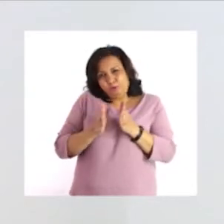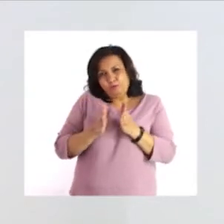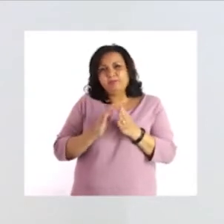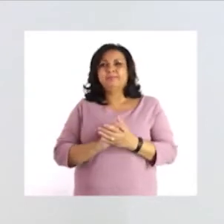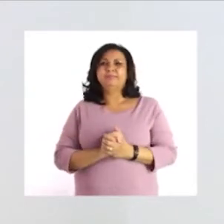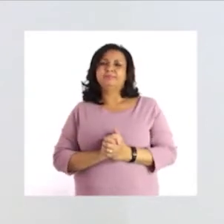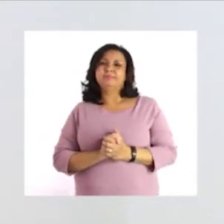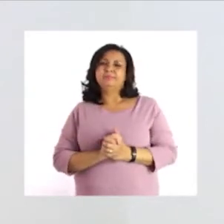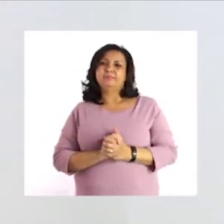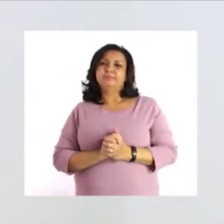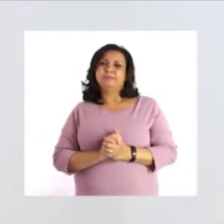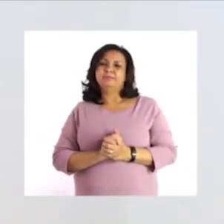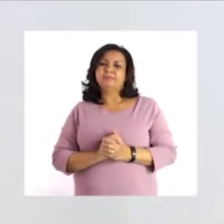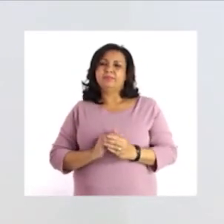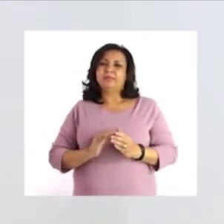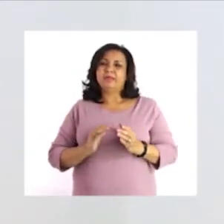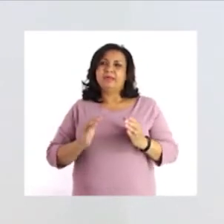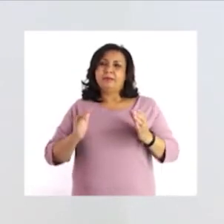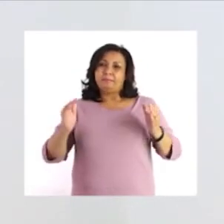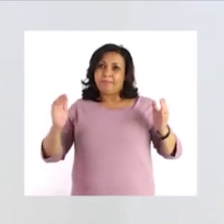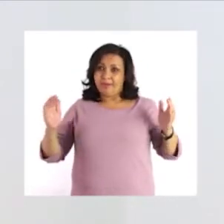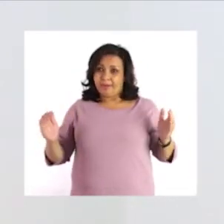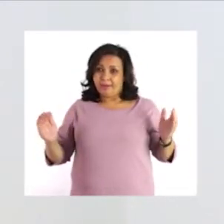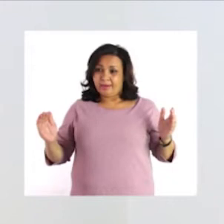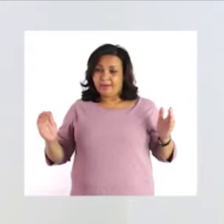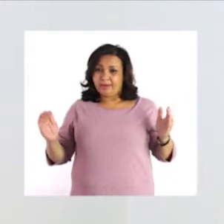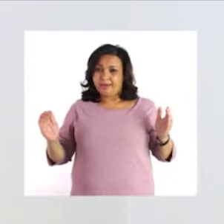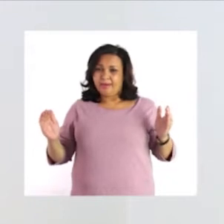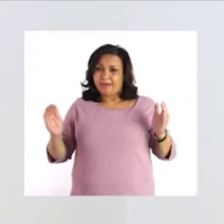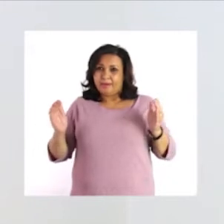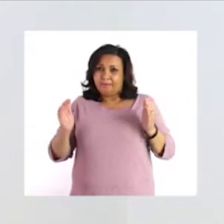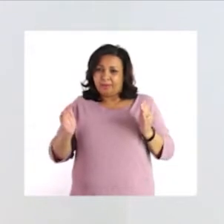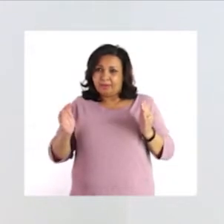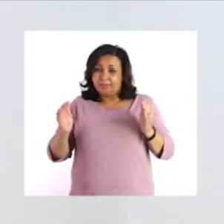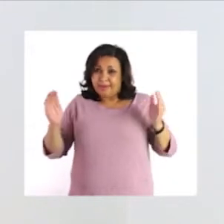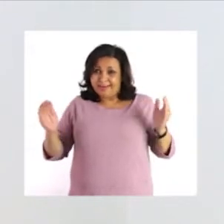it. Big, bigger, biggest.